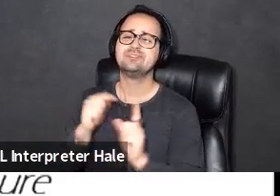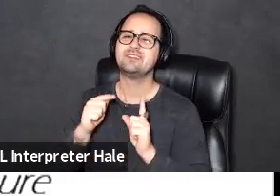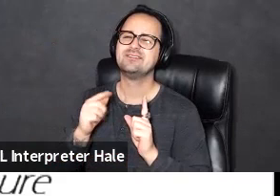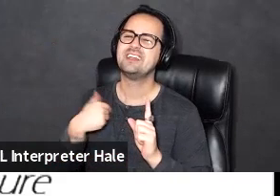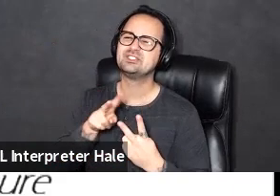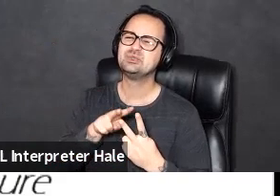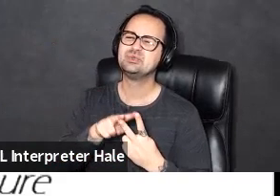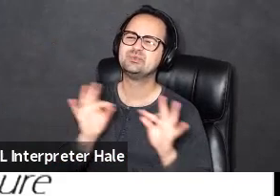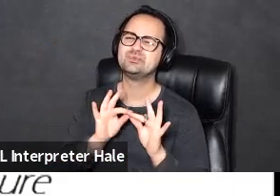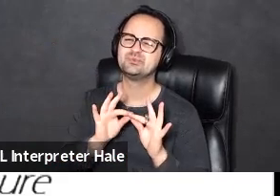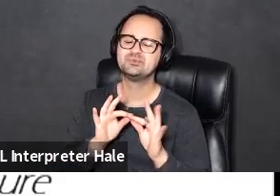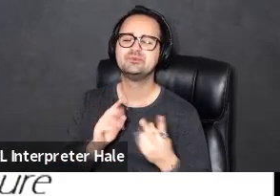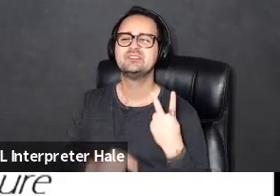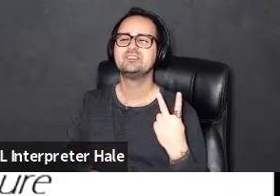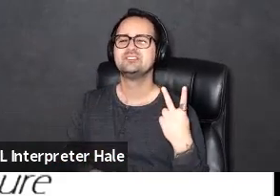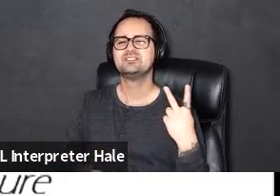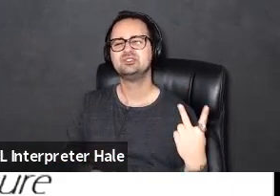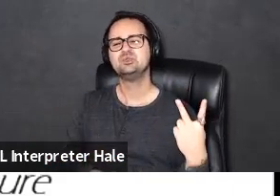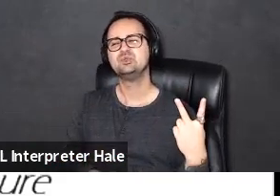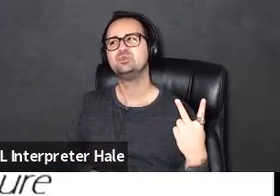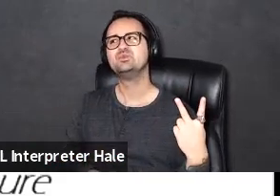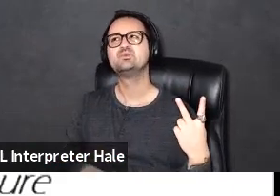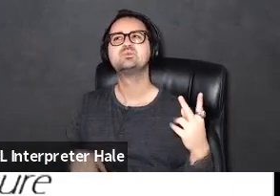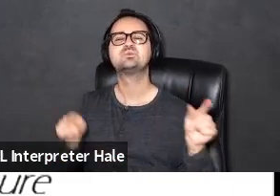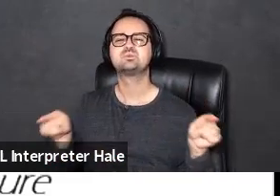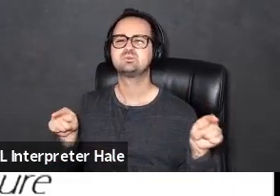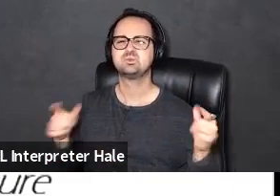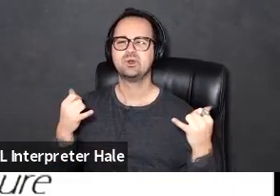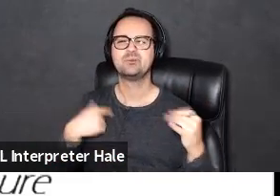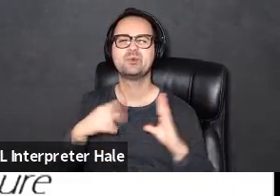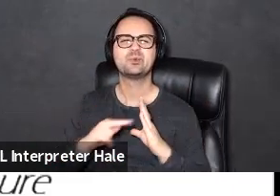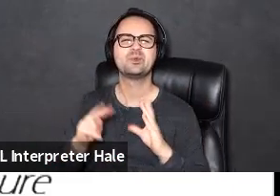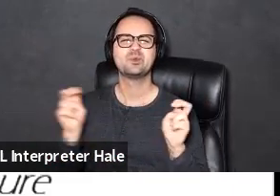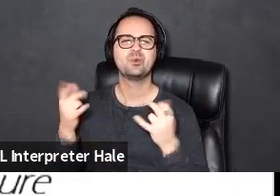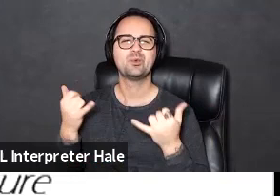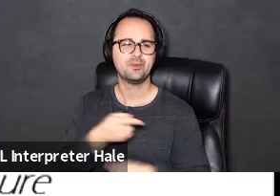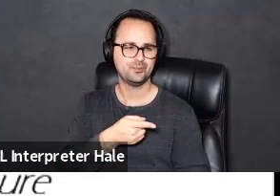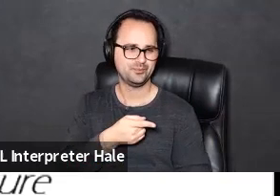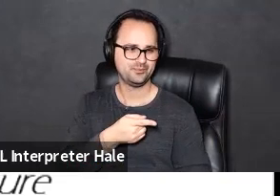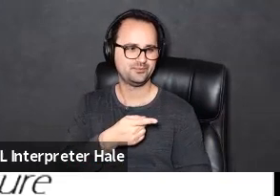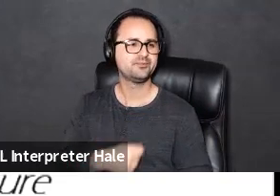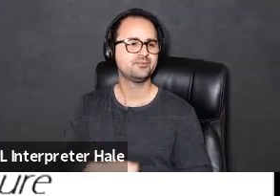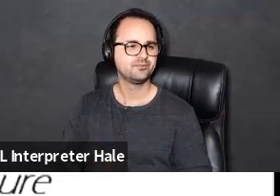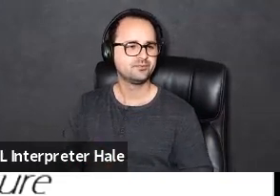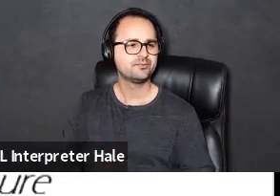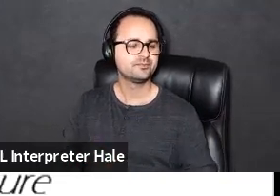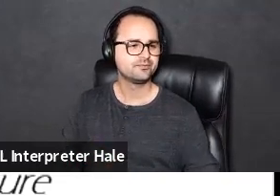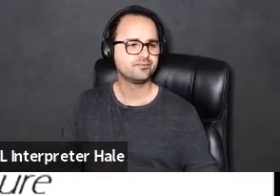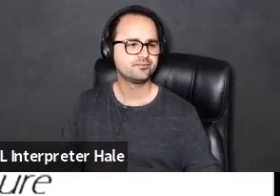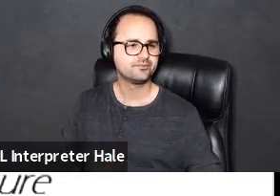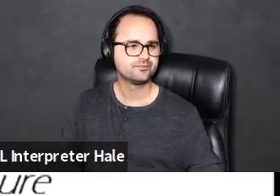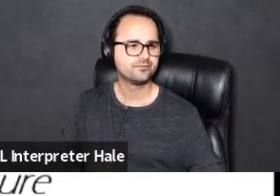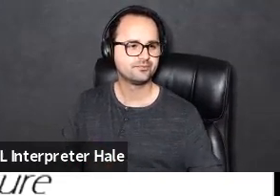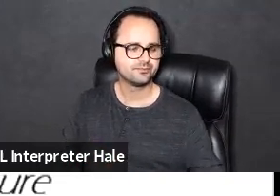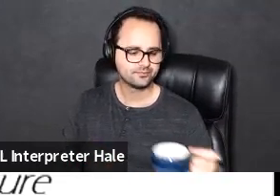twofold. There's sort of two thoughts to guardianship. I'm going to read Michael's quote here real quick. The guardianship is the only way I can make sure that his mom